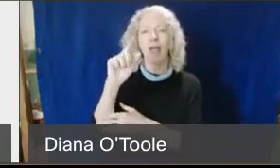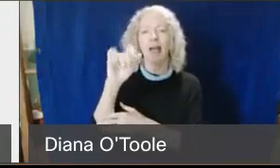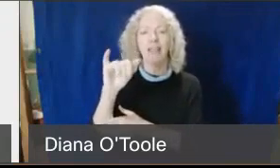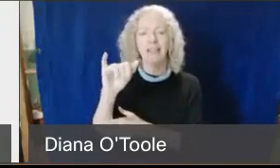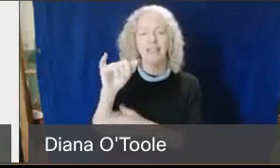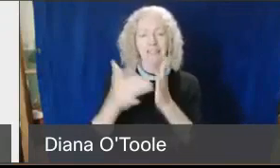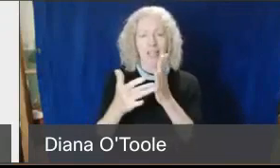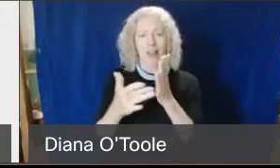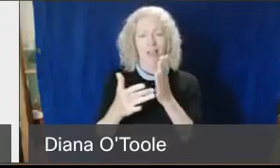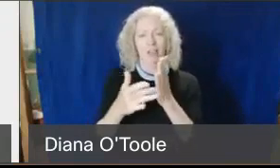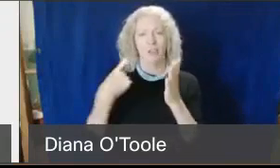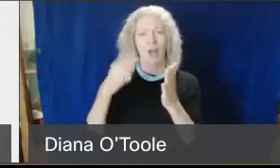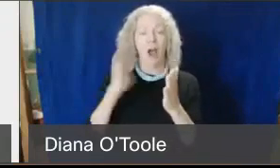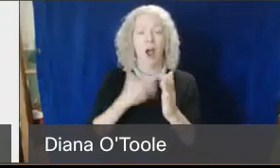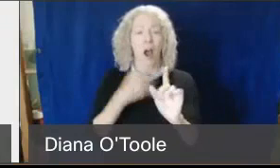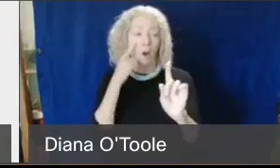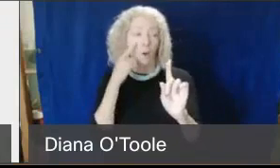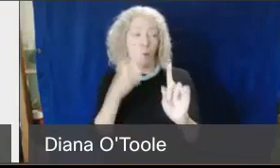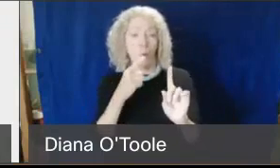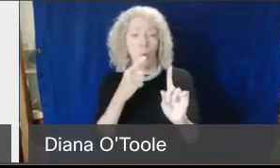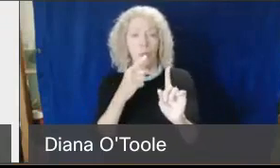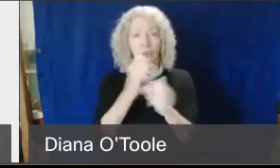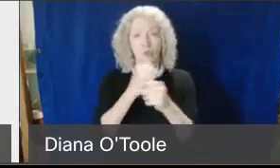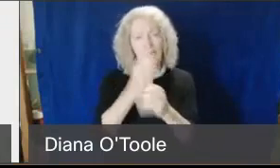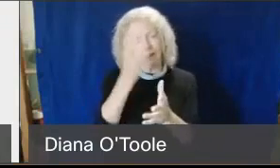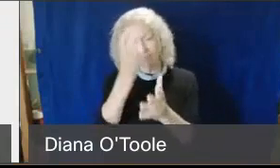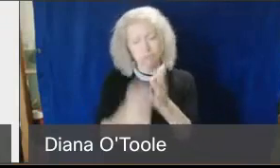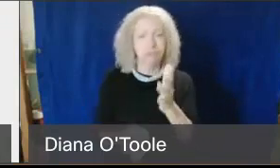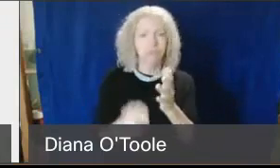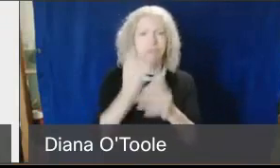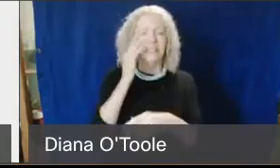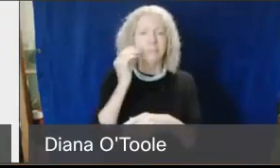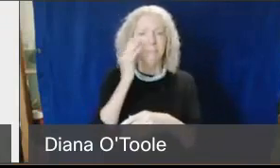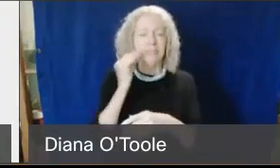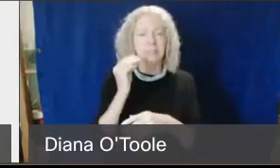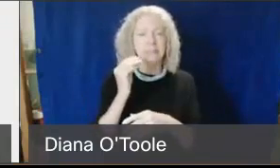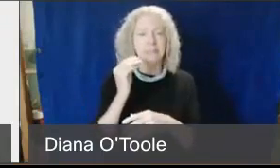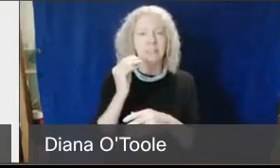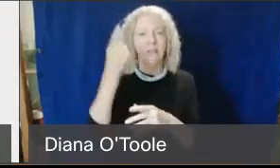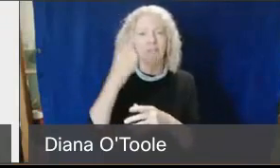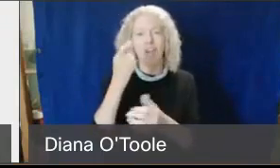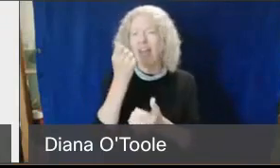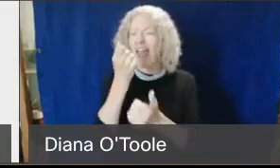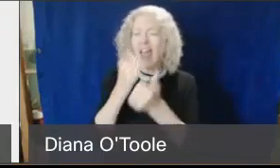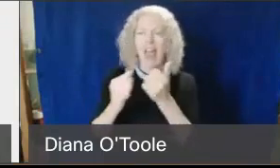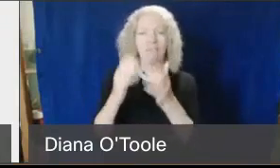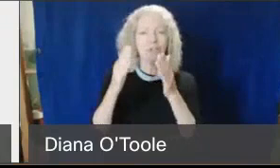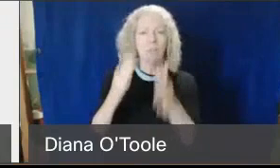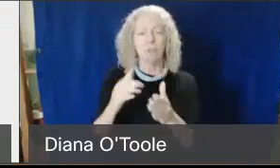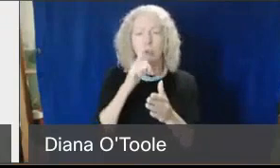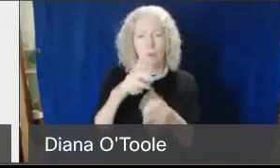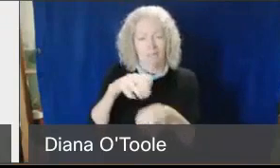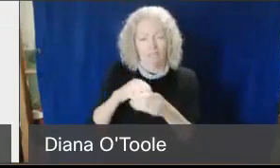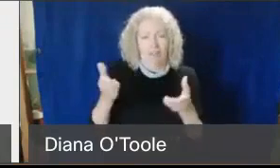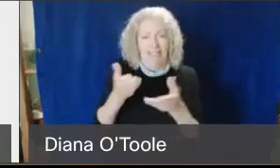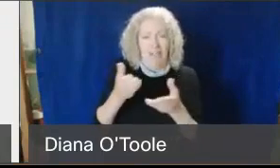incredibly immersive experience that puts every person going through our law enforcement academy, gives them